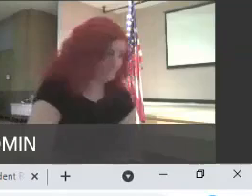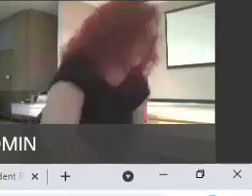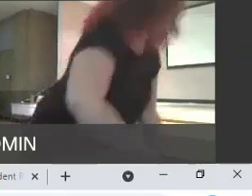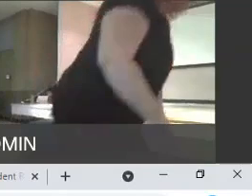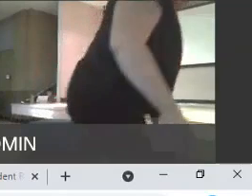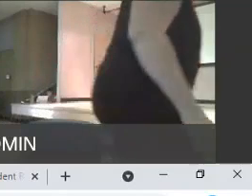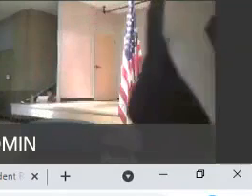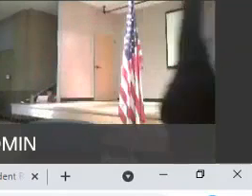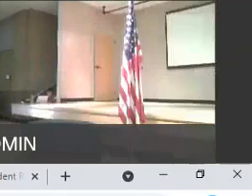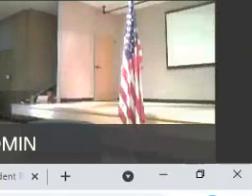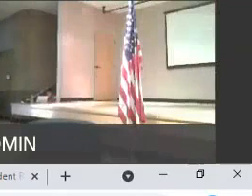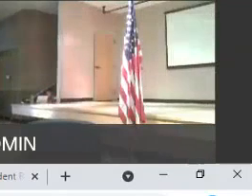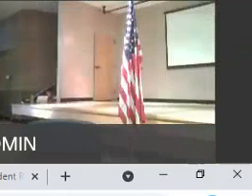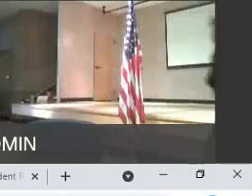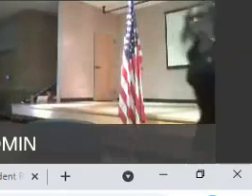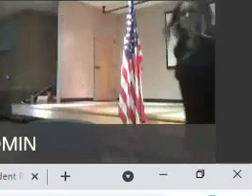Thank you,